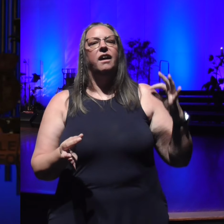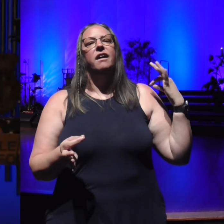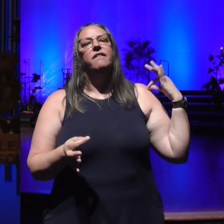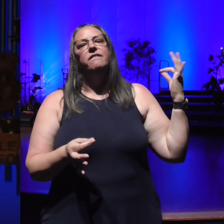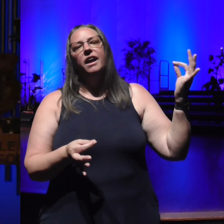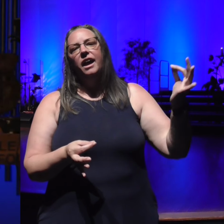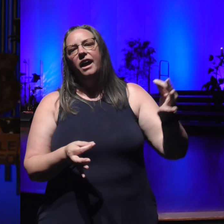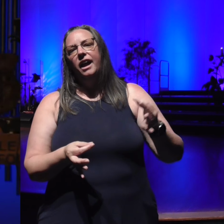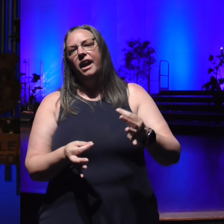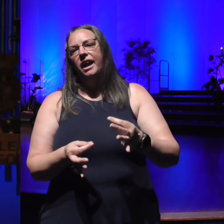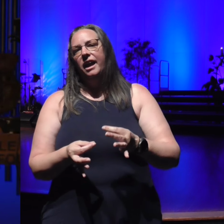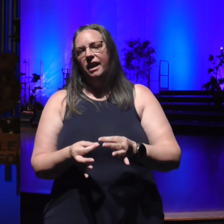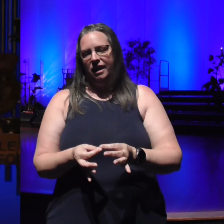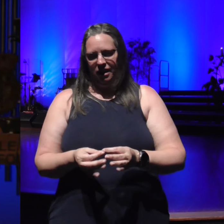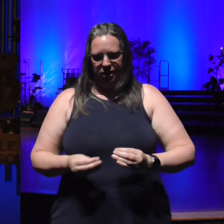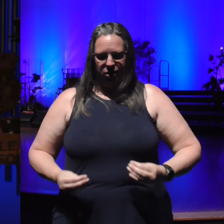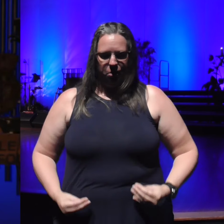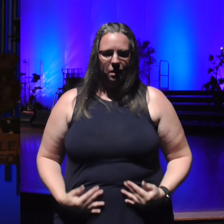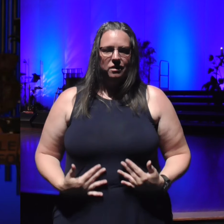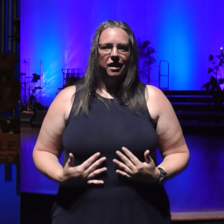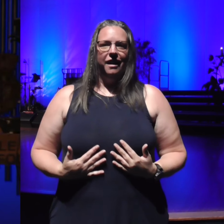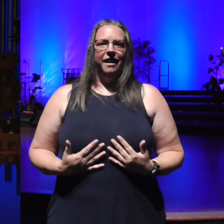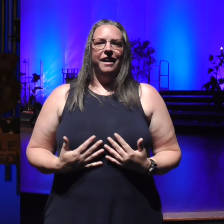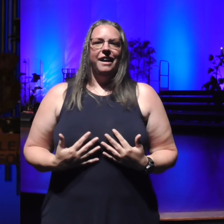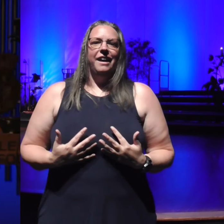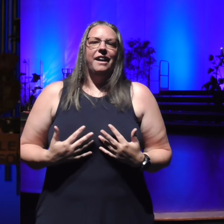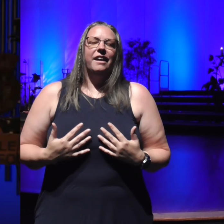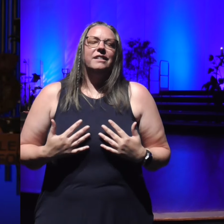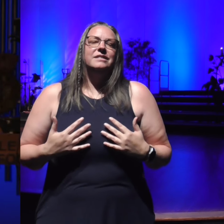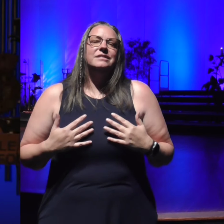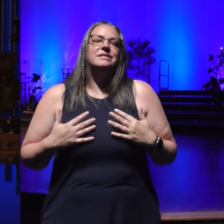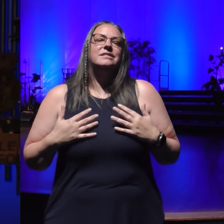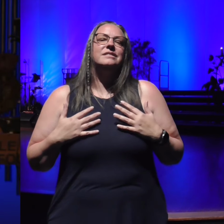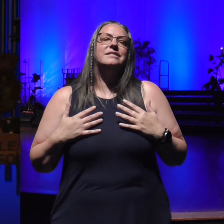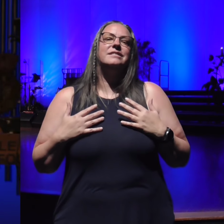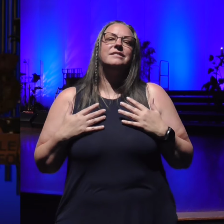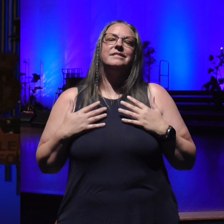faith rise up in me.